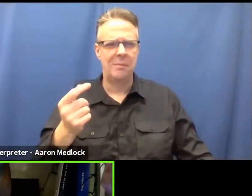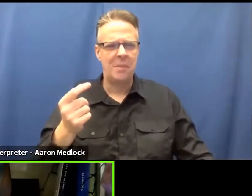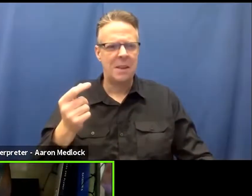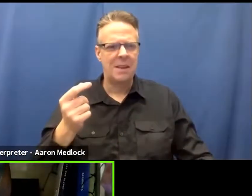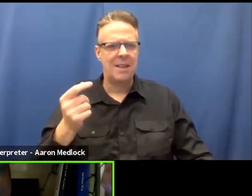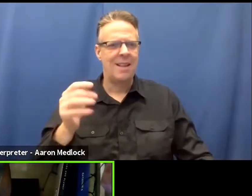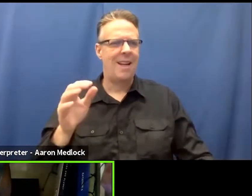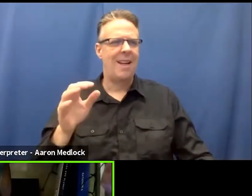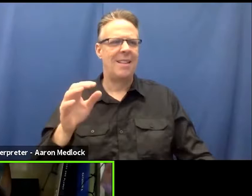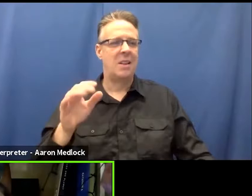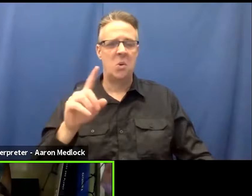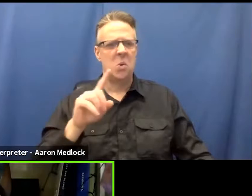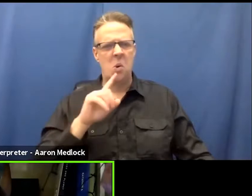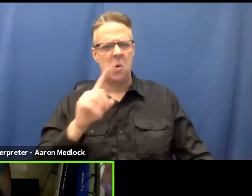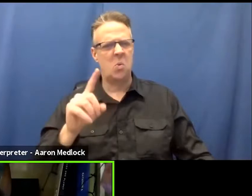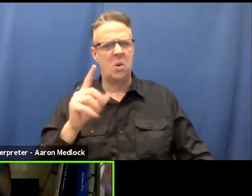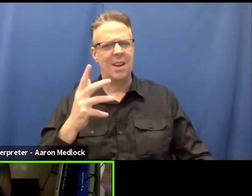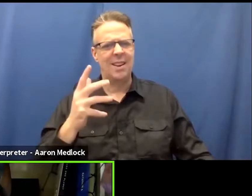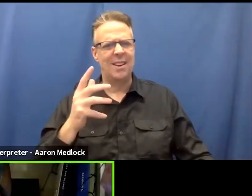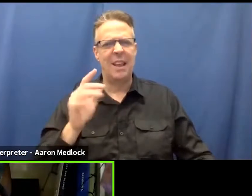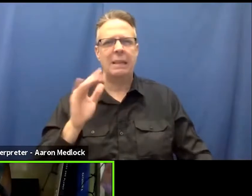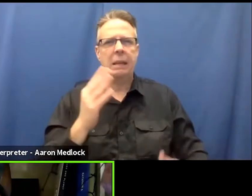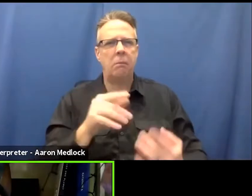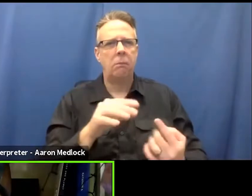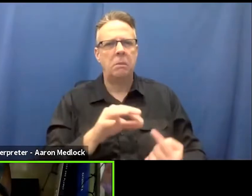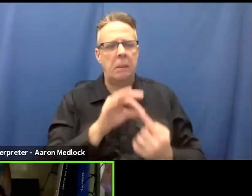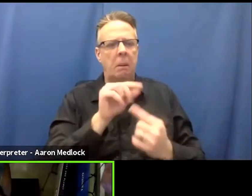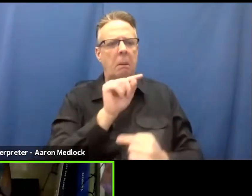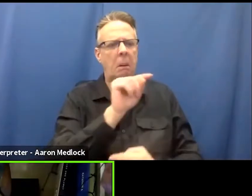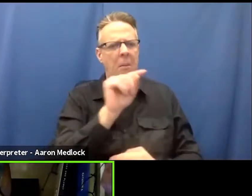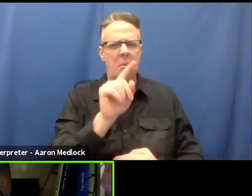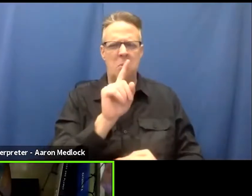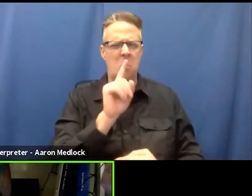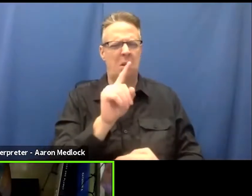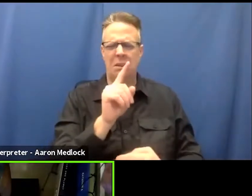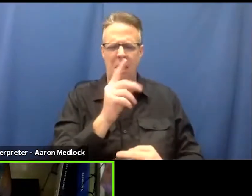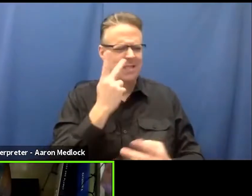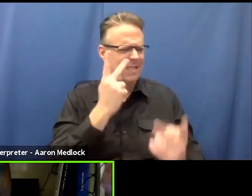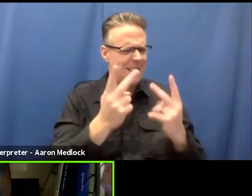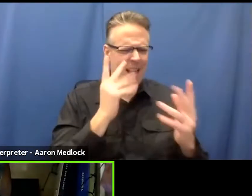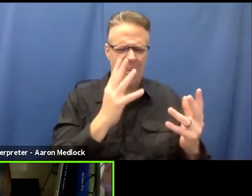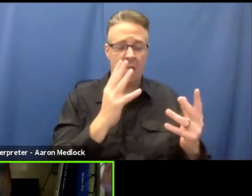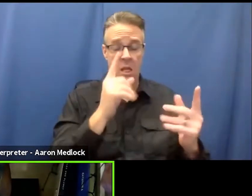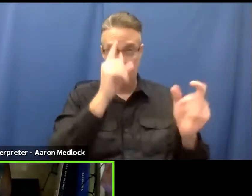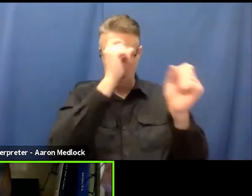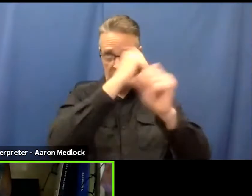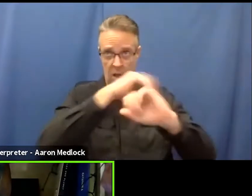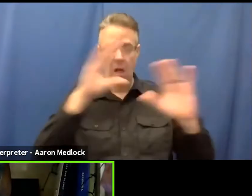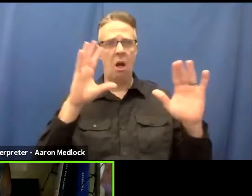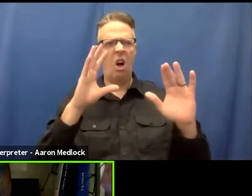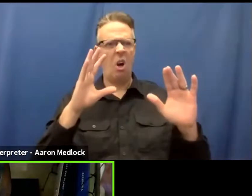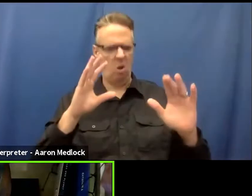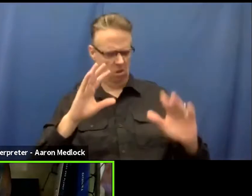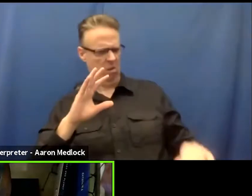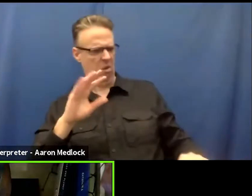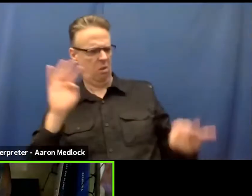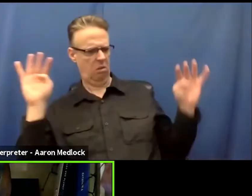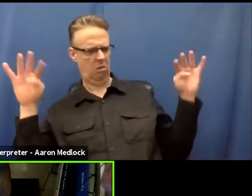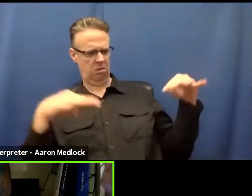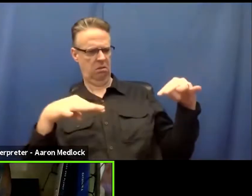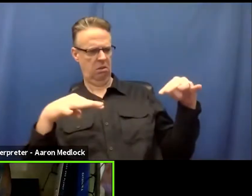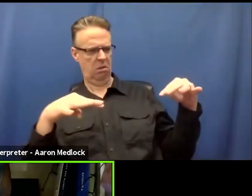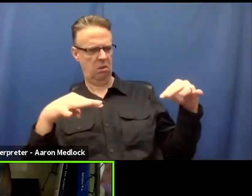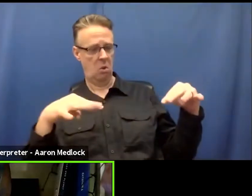was, very exceptional cases and, really created this idea and this impression in the UK that nearly everyone who